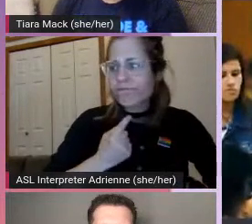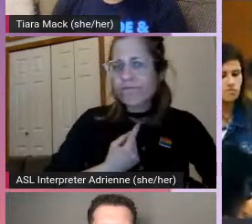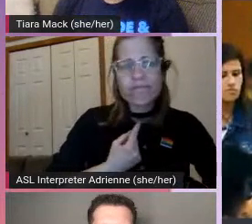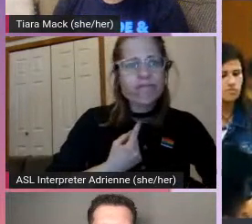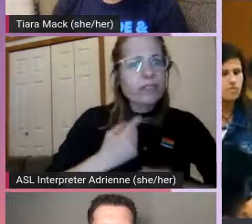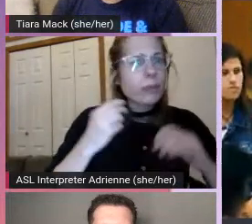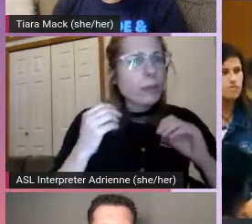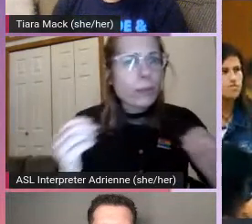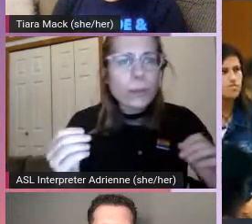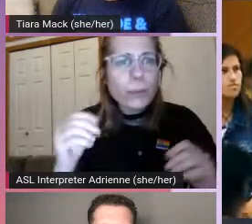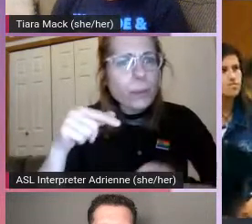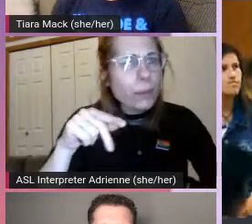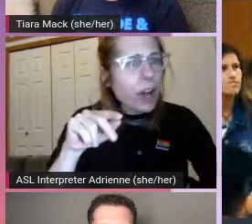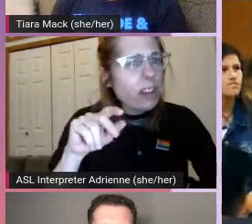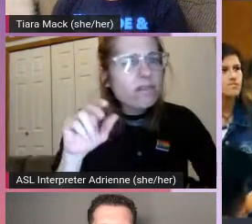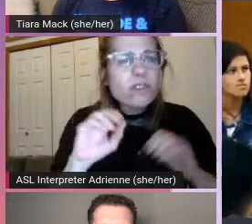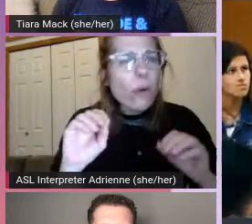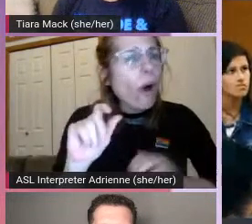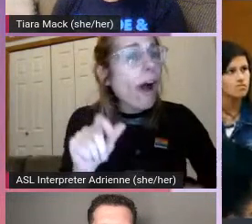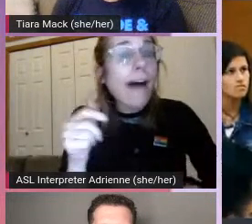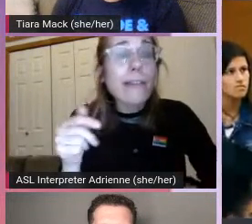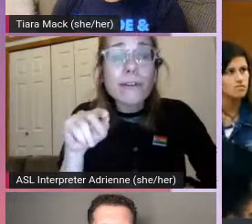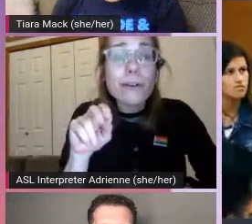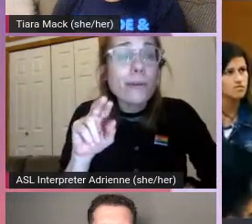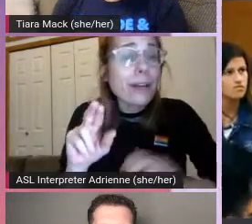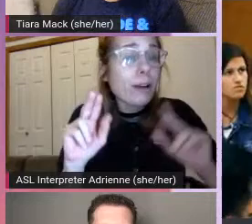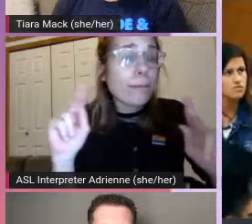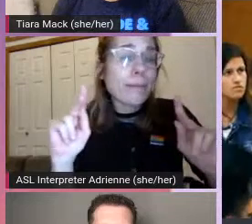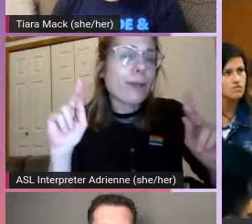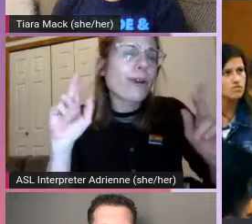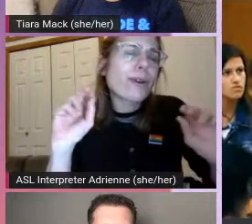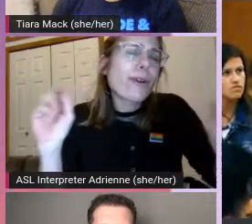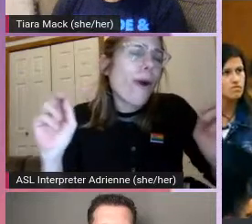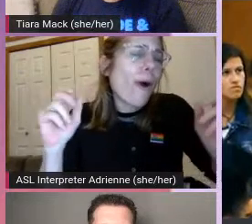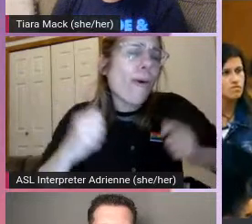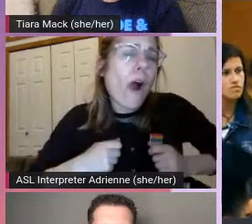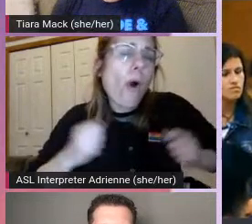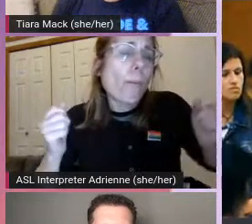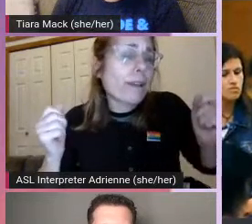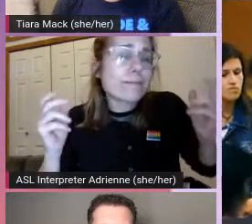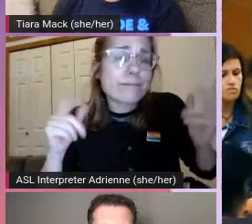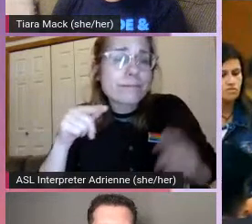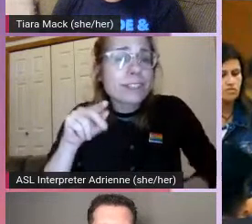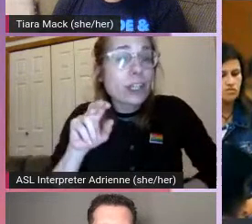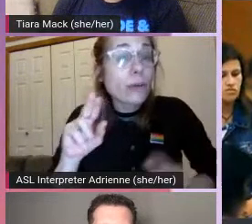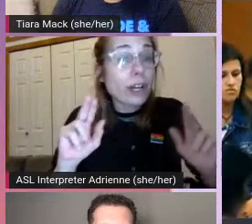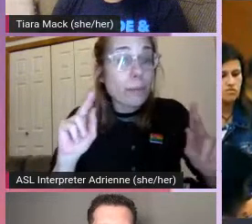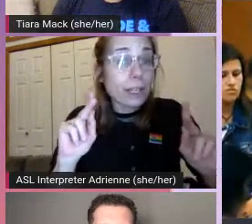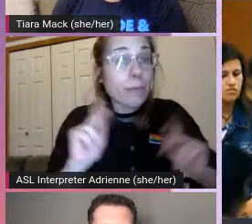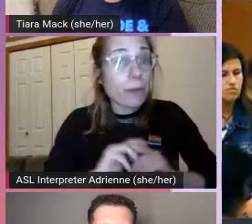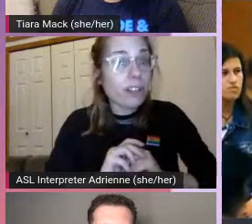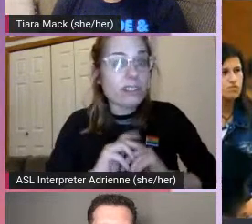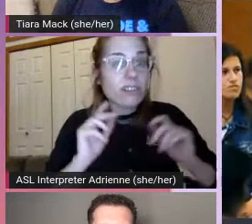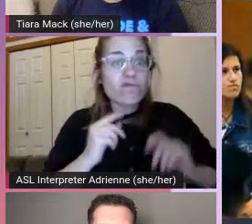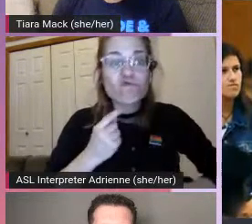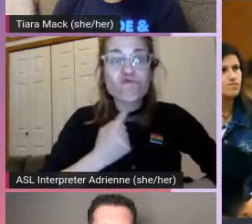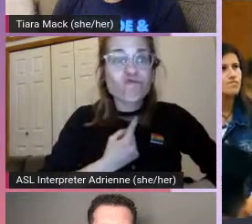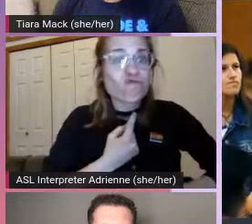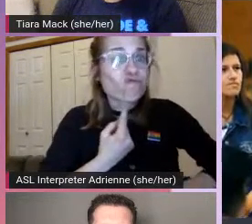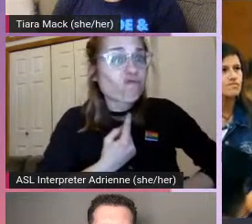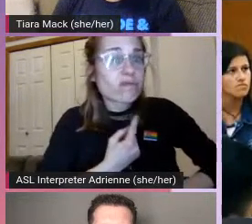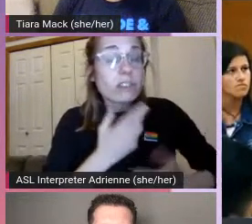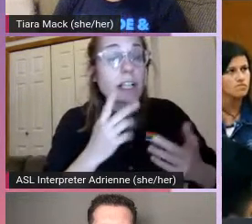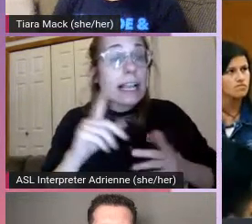no openly queer people. And it wasn't until I got older and was in college that I had access to stories of